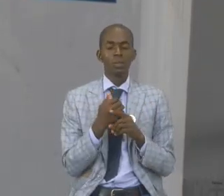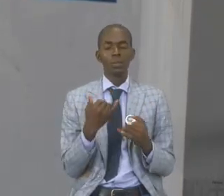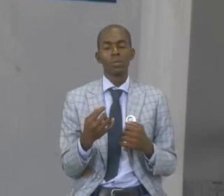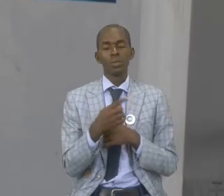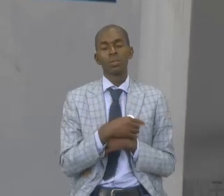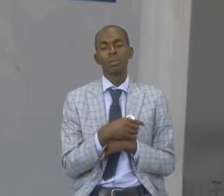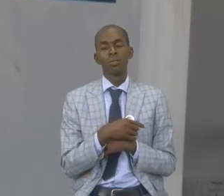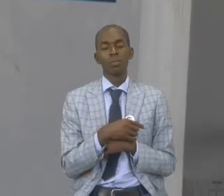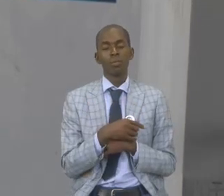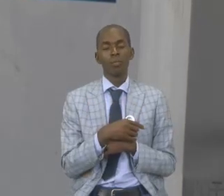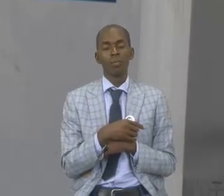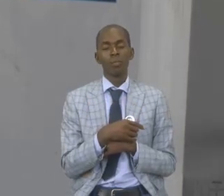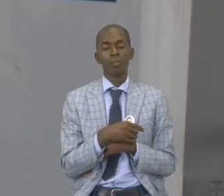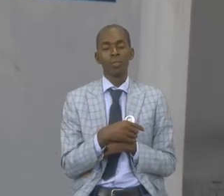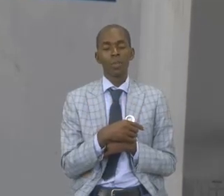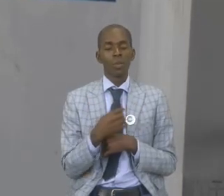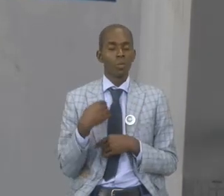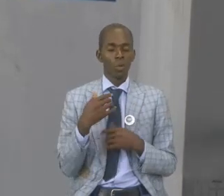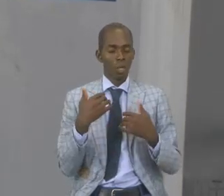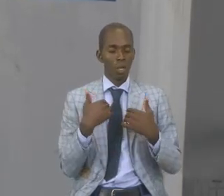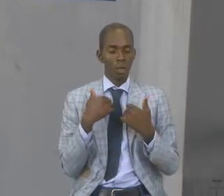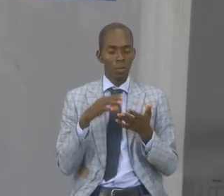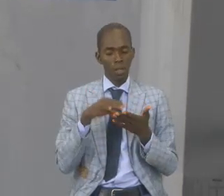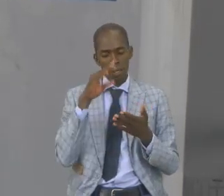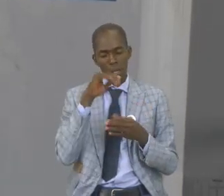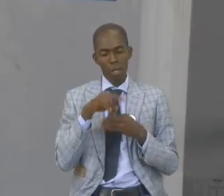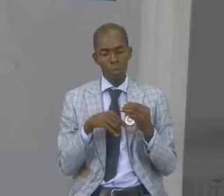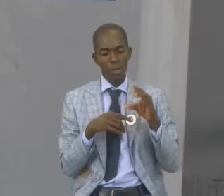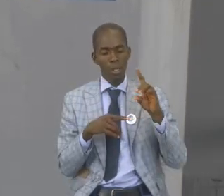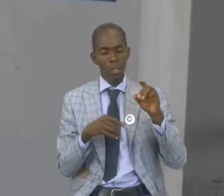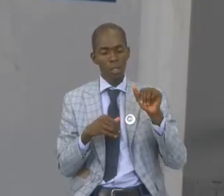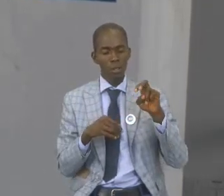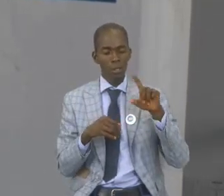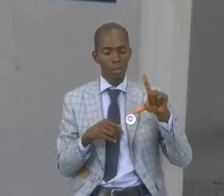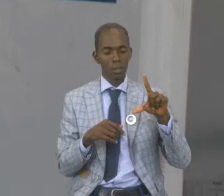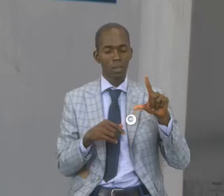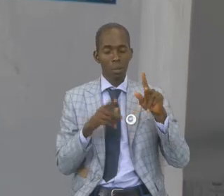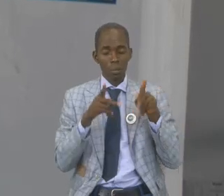Where the character study you will never forget in your life.